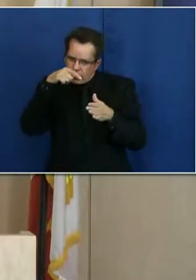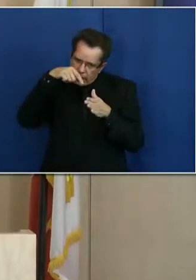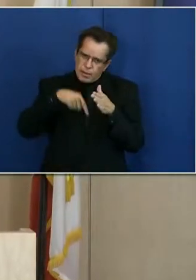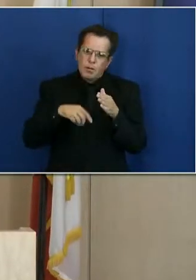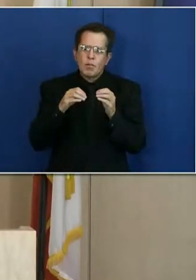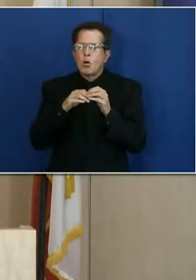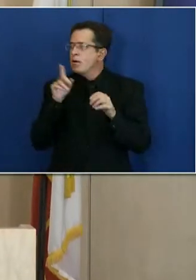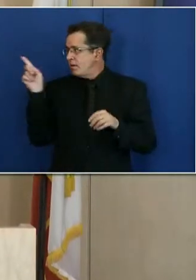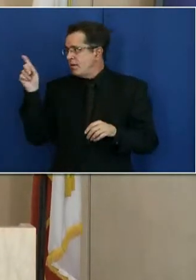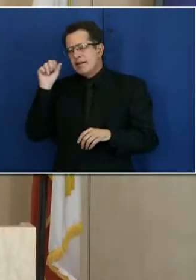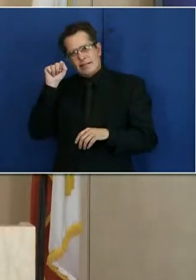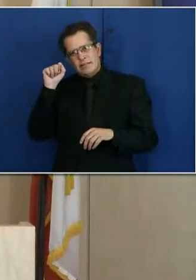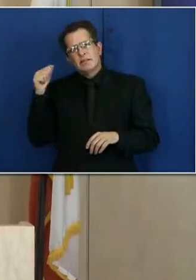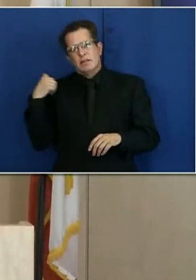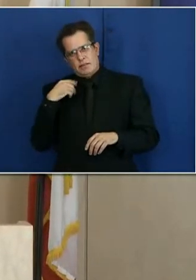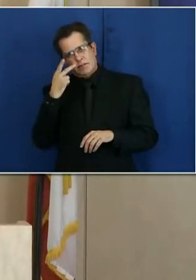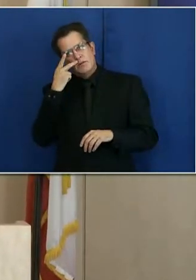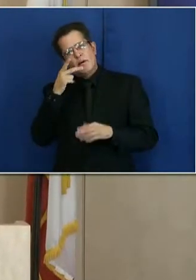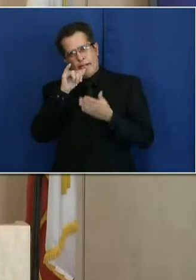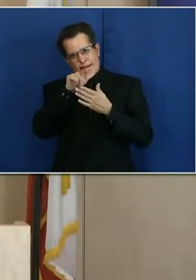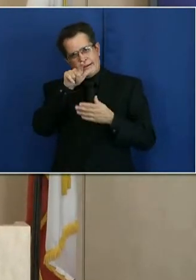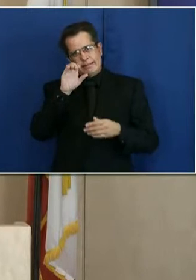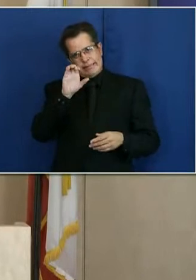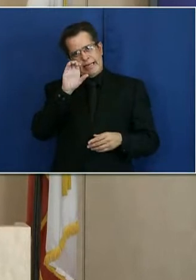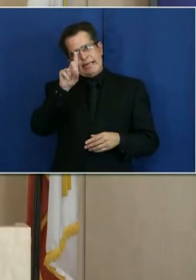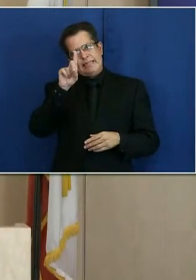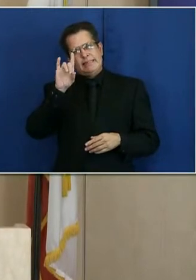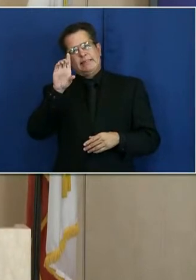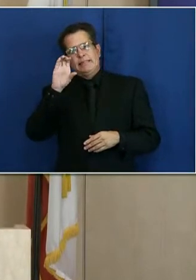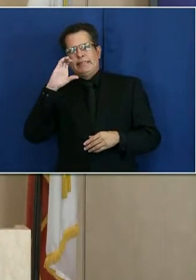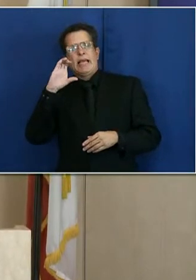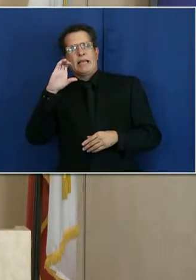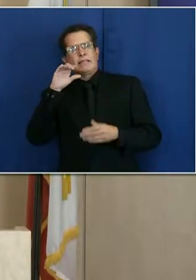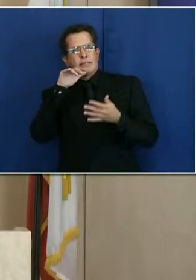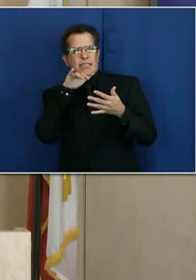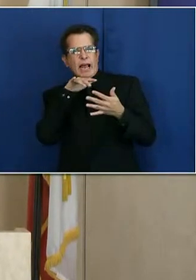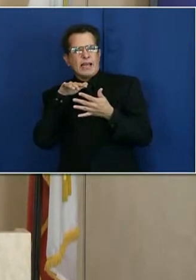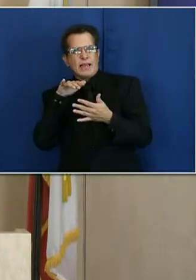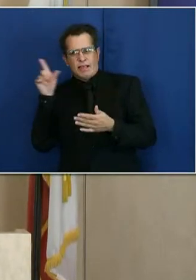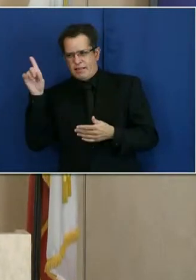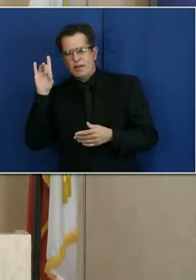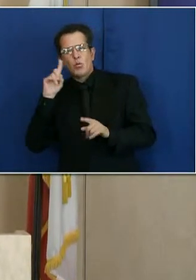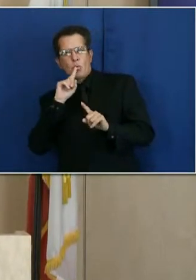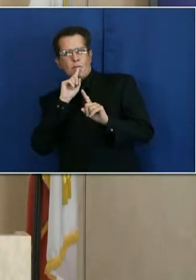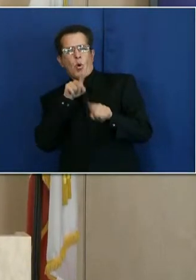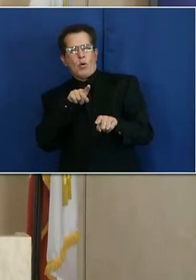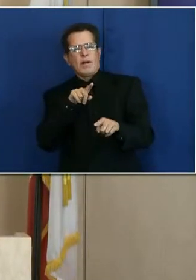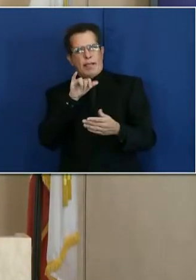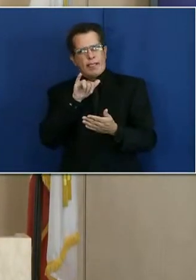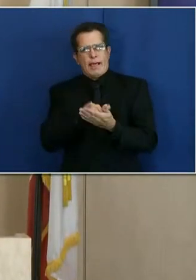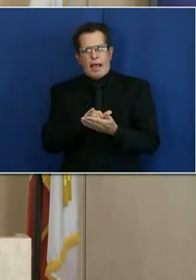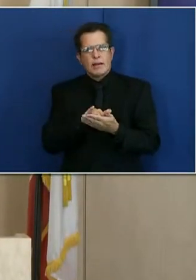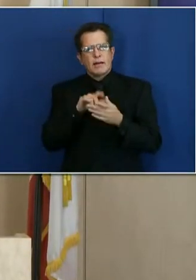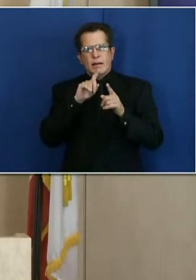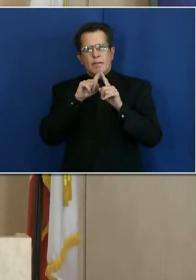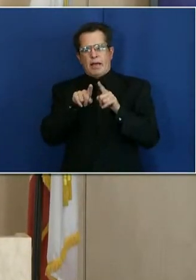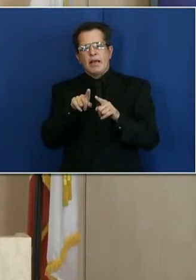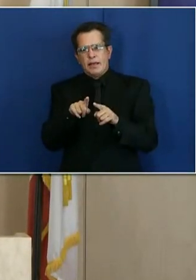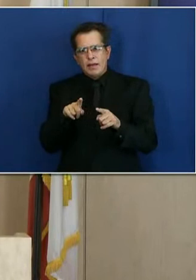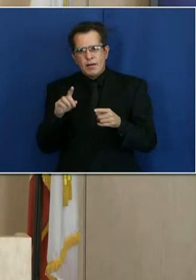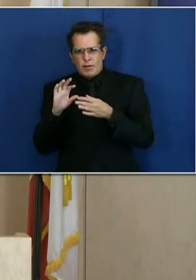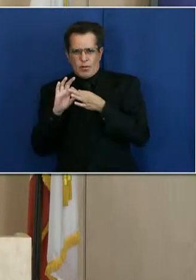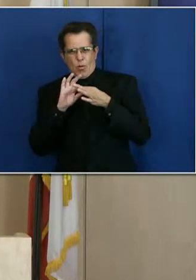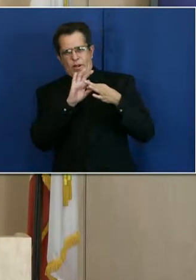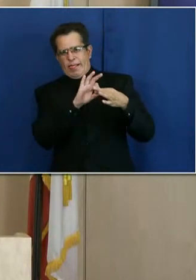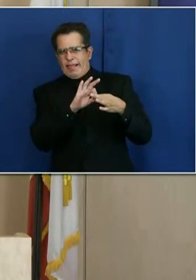Yeah, I can address that question. I've seen that same CDC study, and again, I think it's important to remember that correlation is not causation.